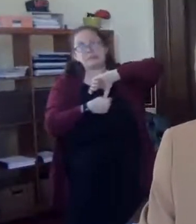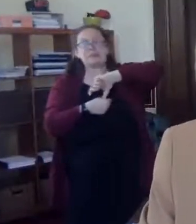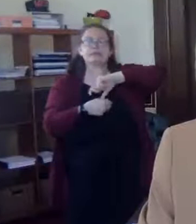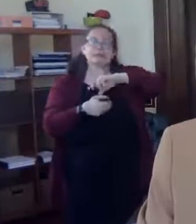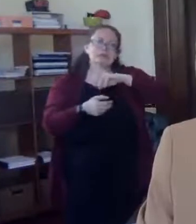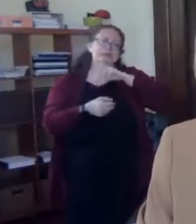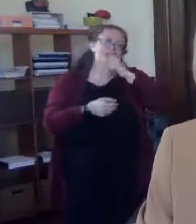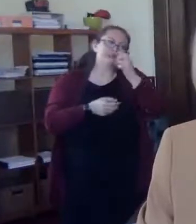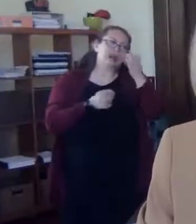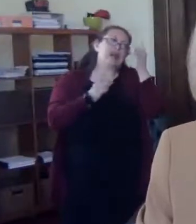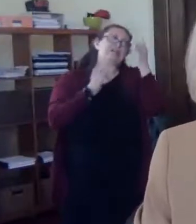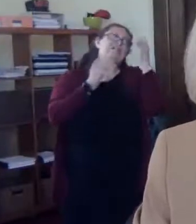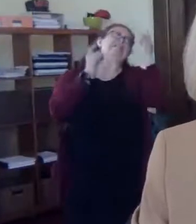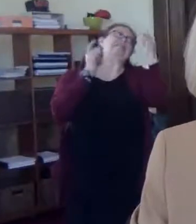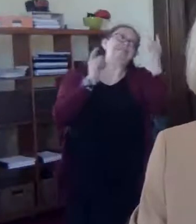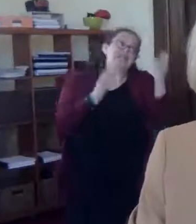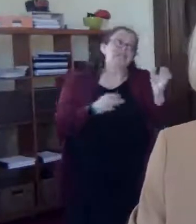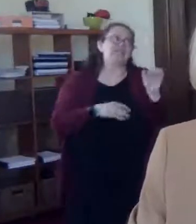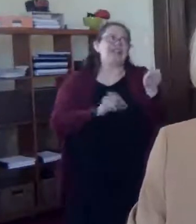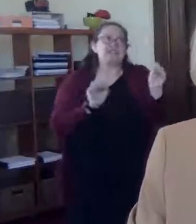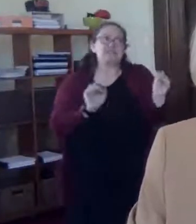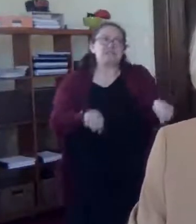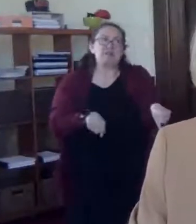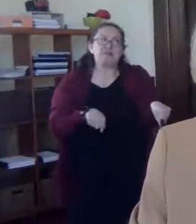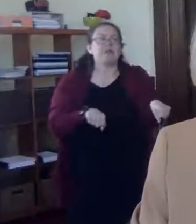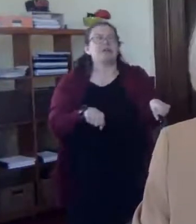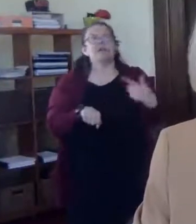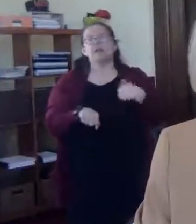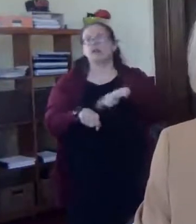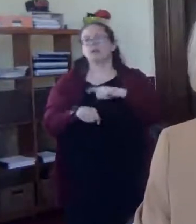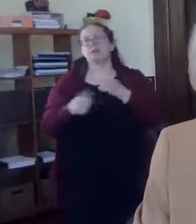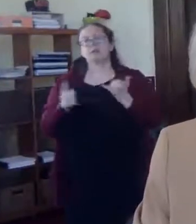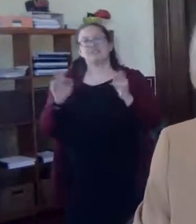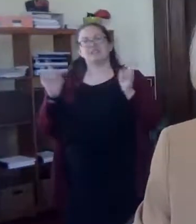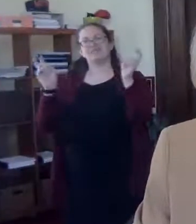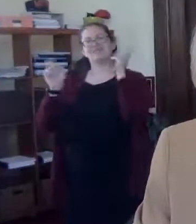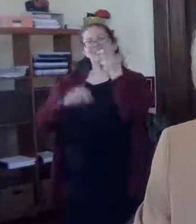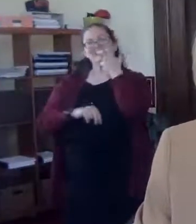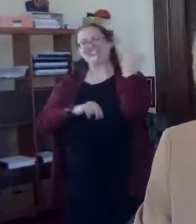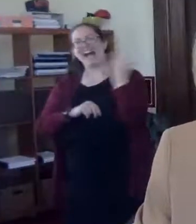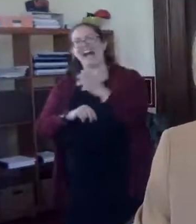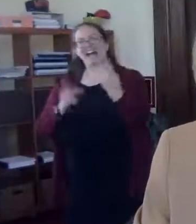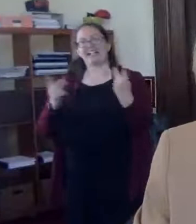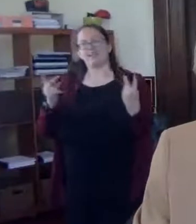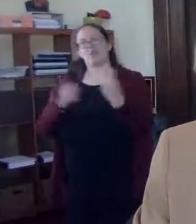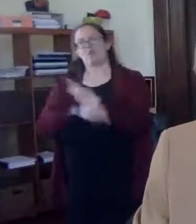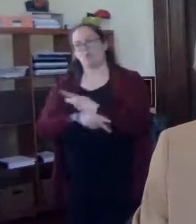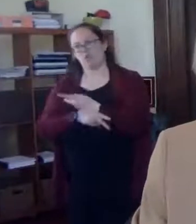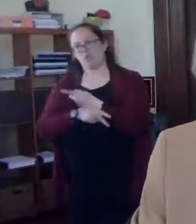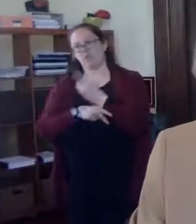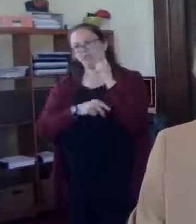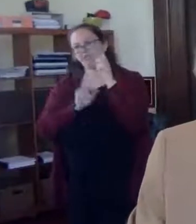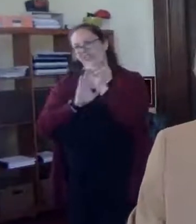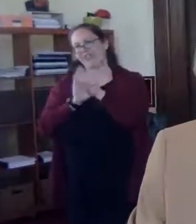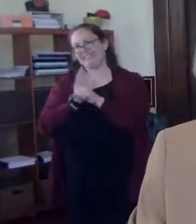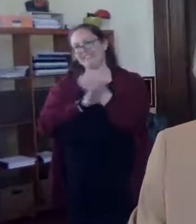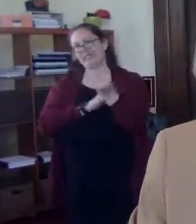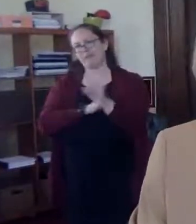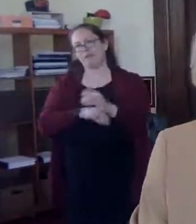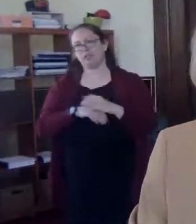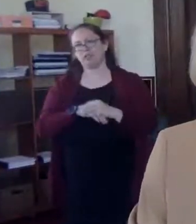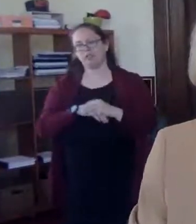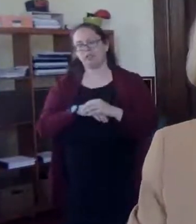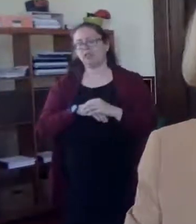might be, we still are the hottest place in the state for number of cases. You mentioned